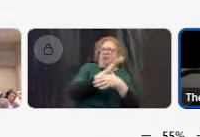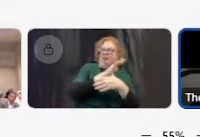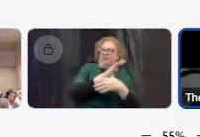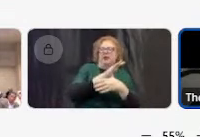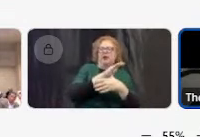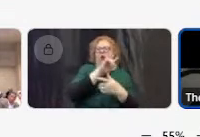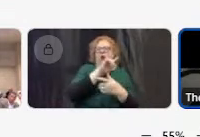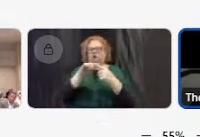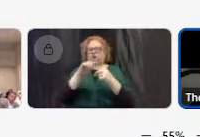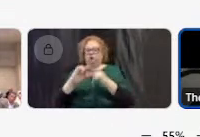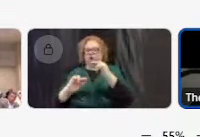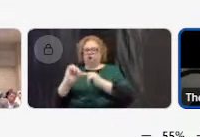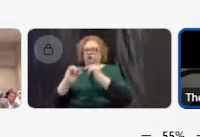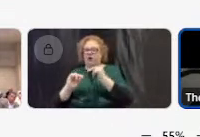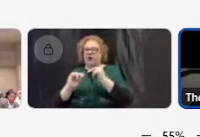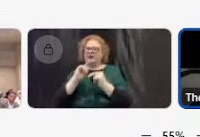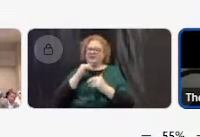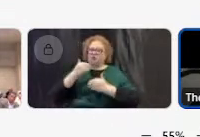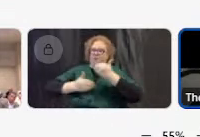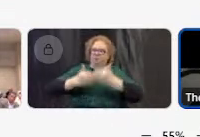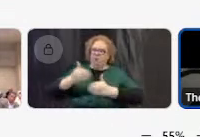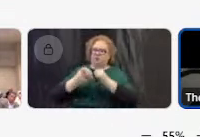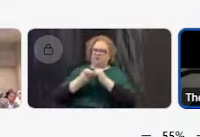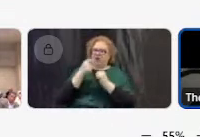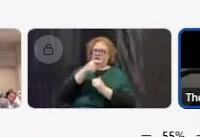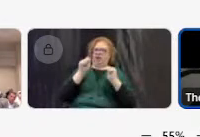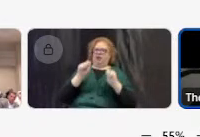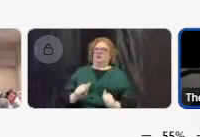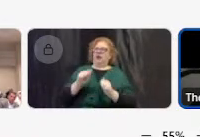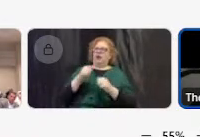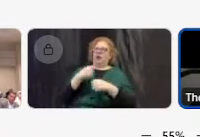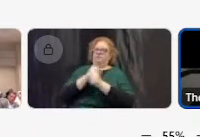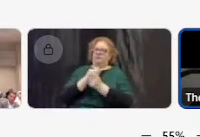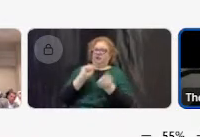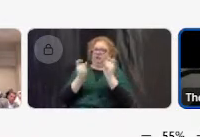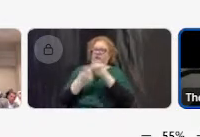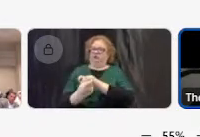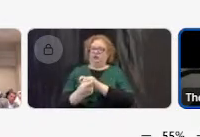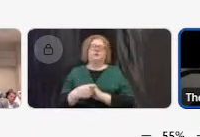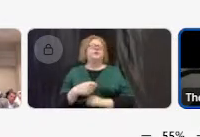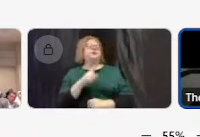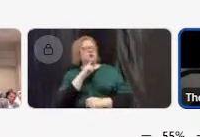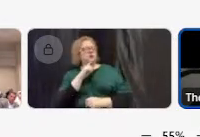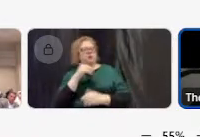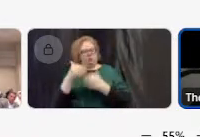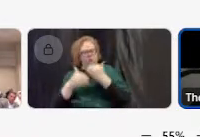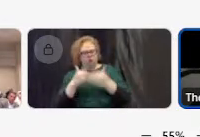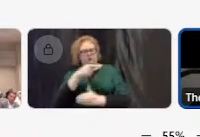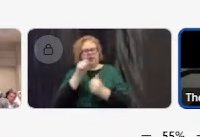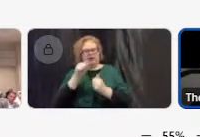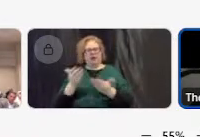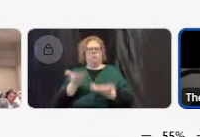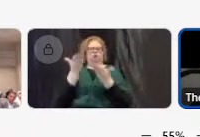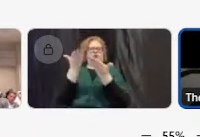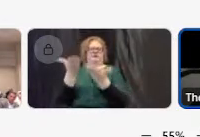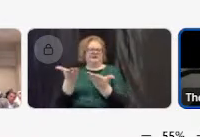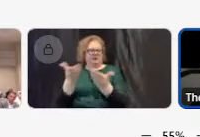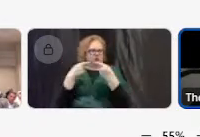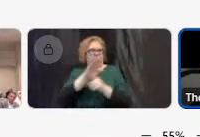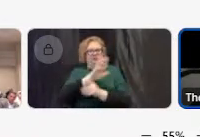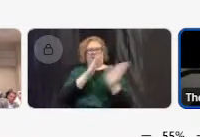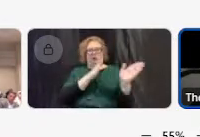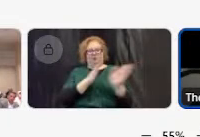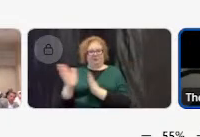change or is there a process to make changes? There's a process they present during their plans of what they